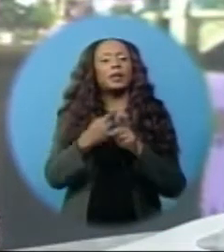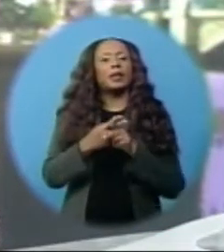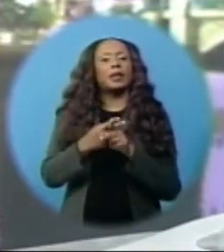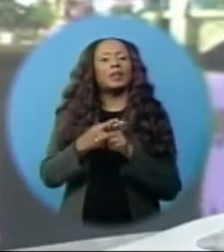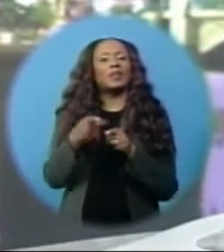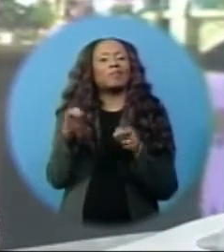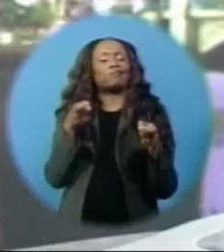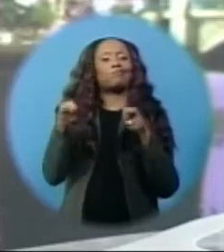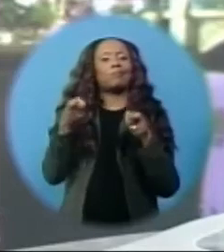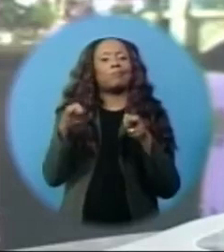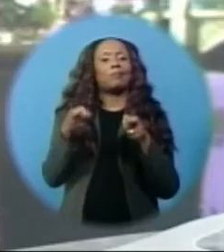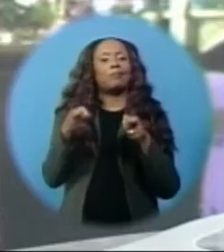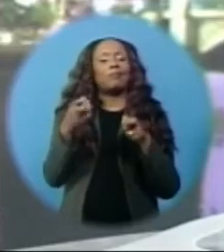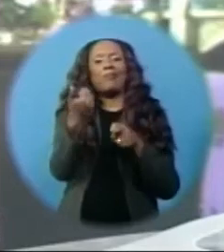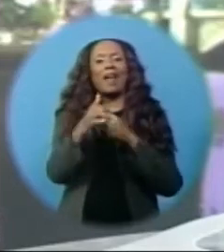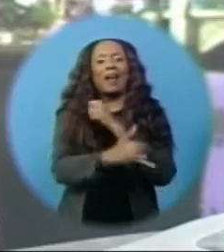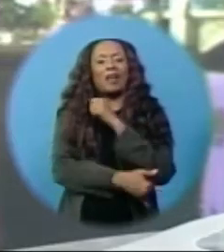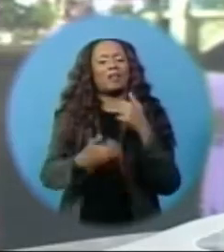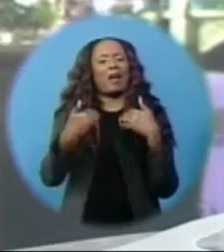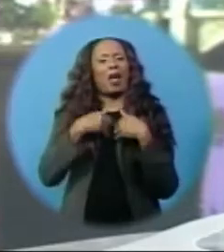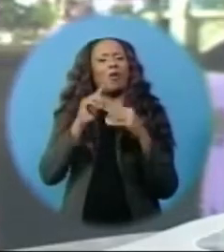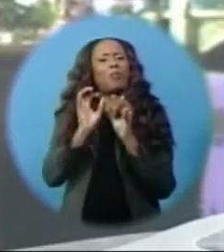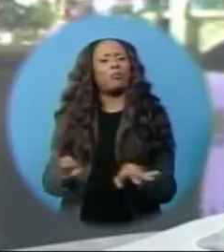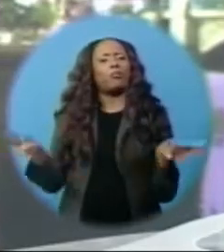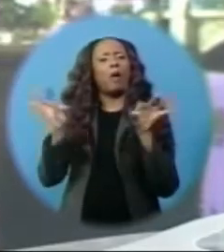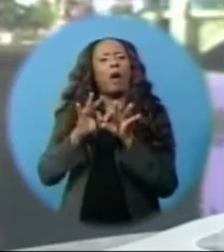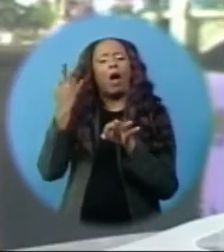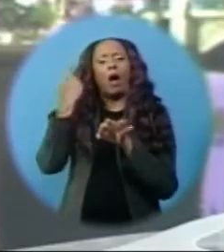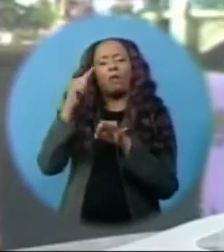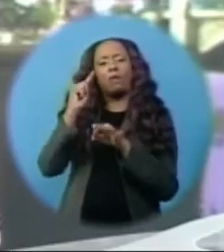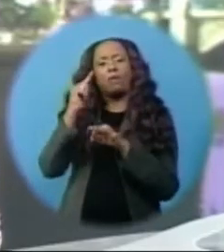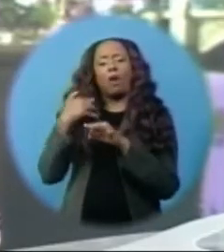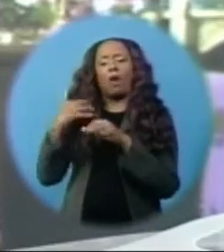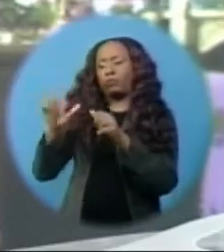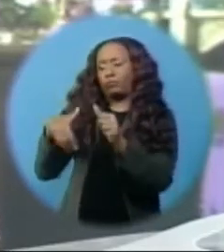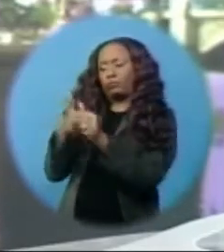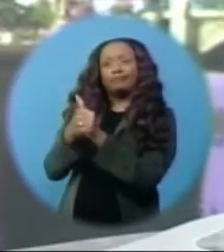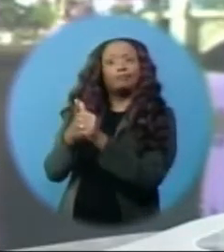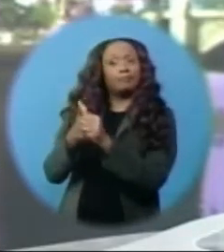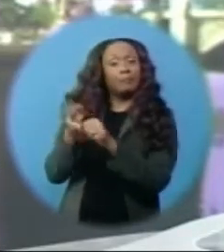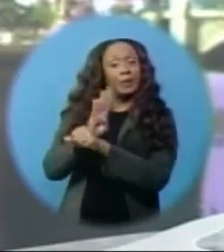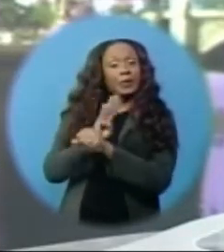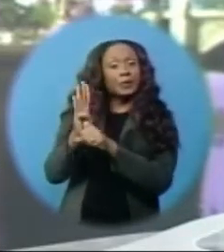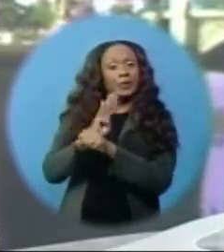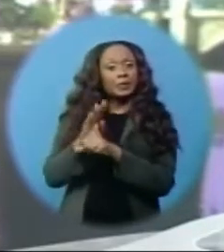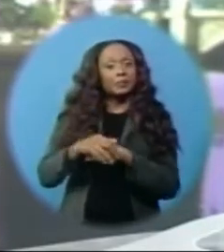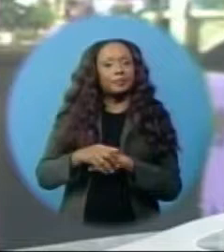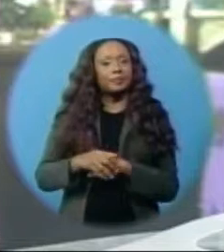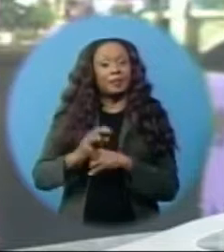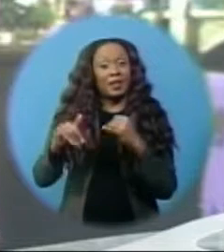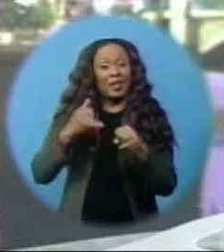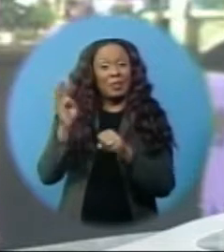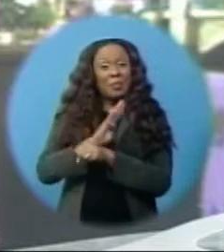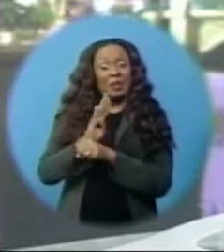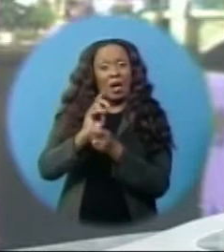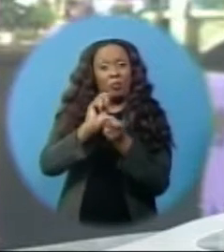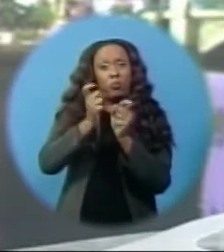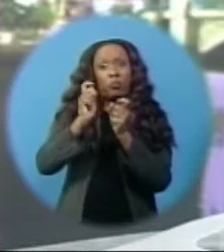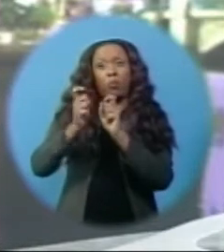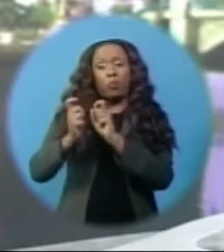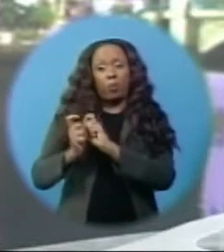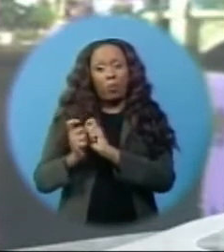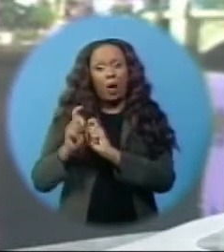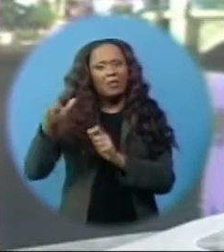country's governance is key to the success of its international business sector. He says the business of international business is